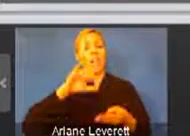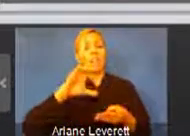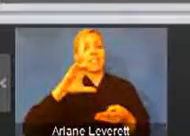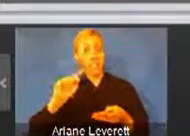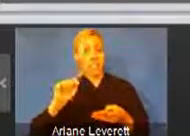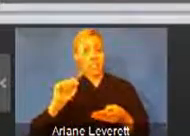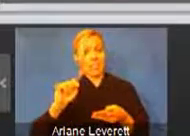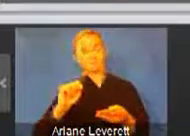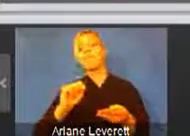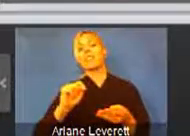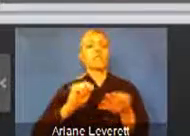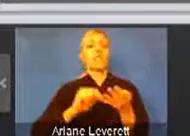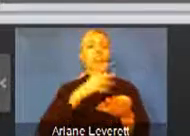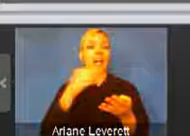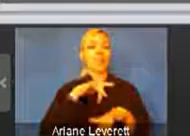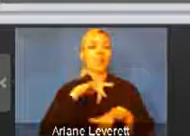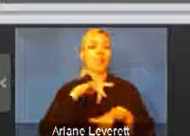childhood education.